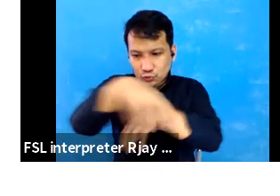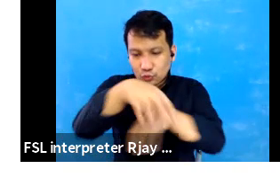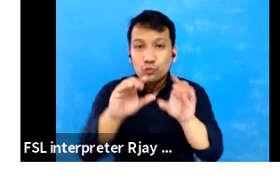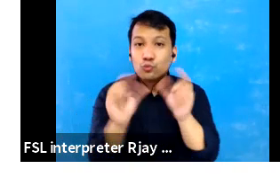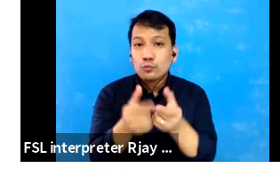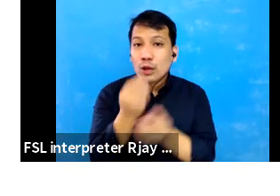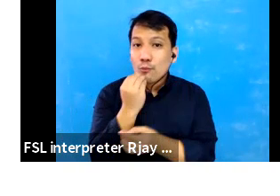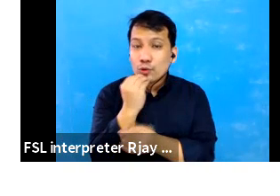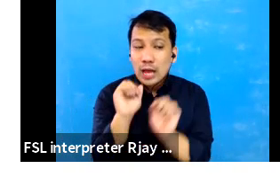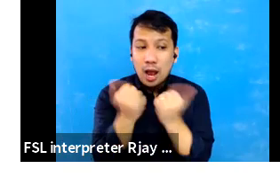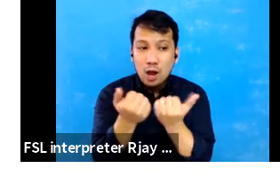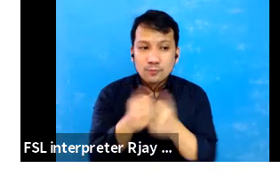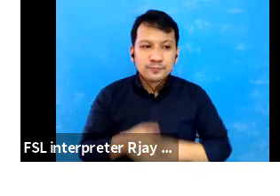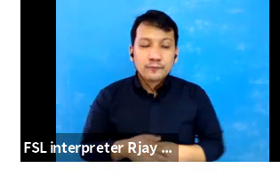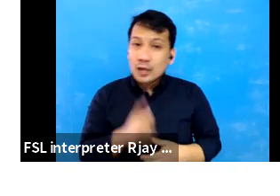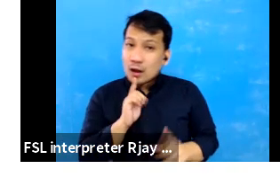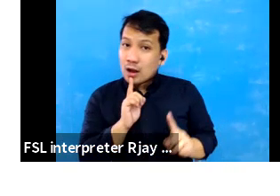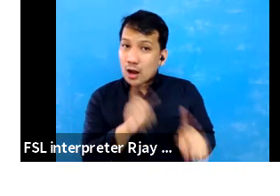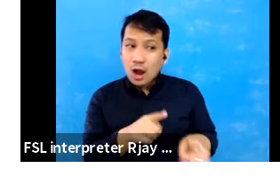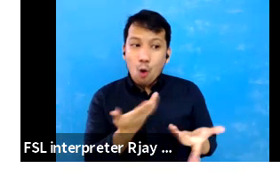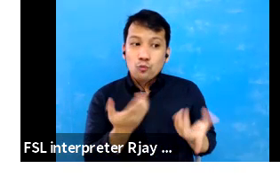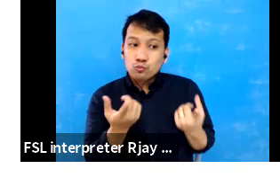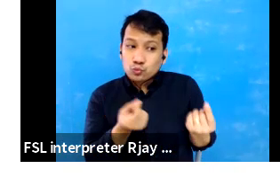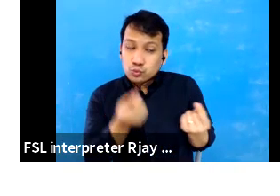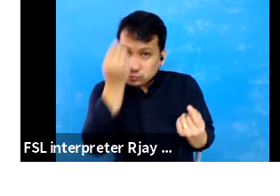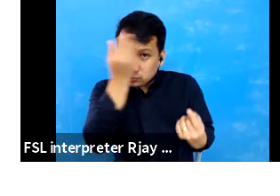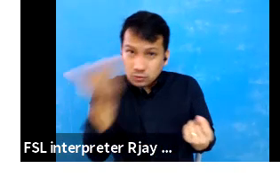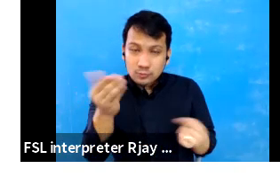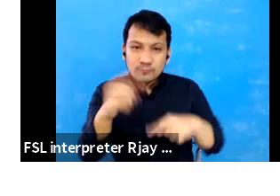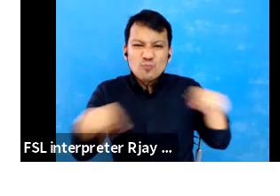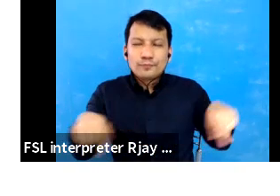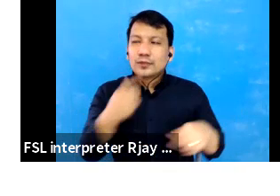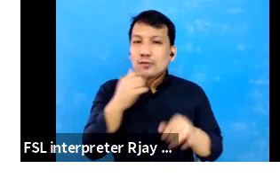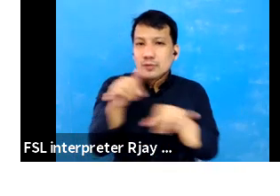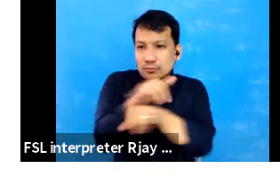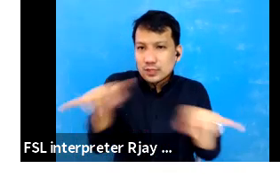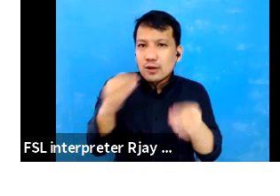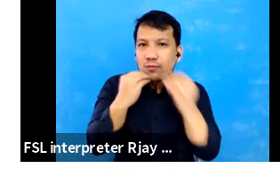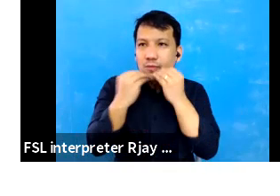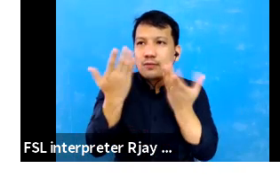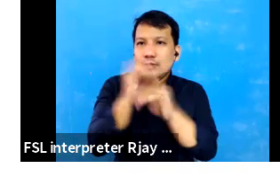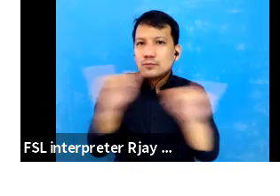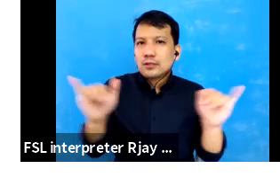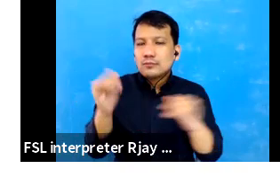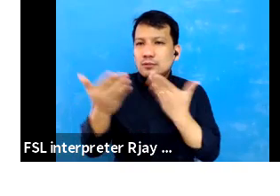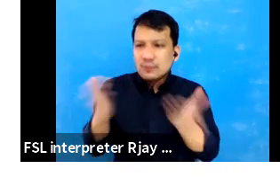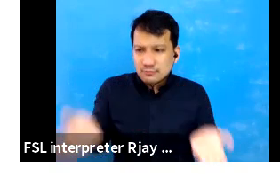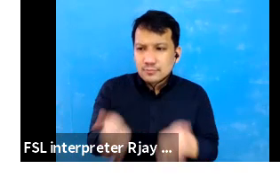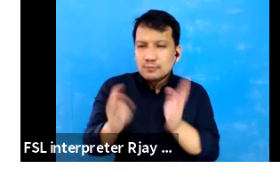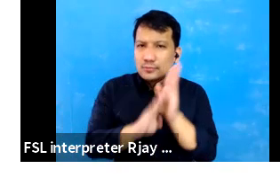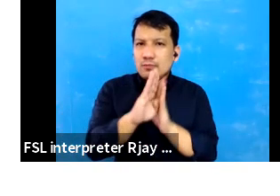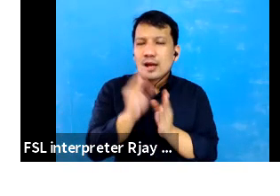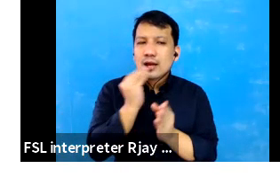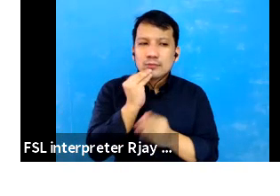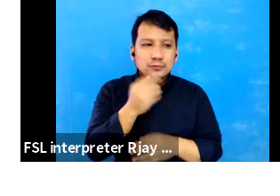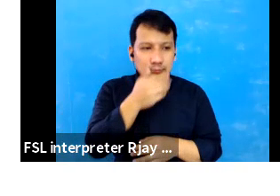to say, how do you respond to the need of a child na kailangan magkasabay kayong kumakain para ma-stimulate siya na kumain. The